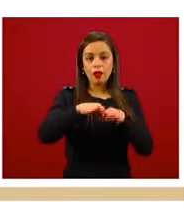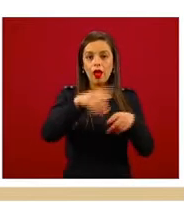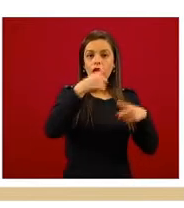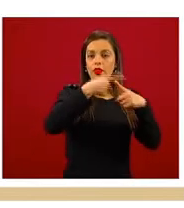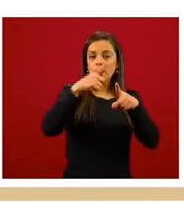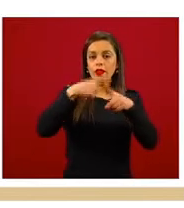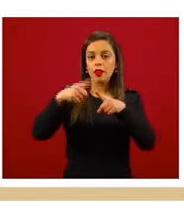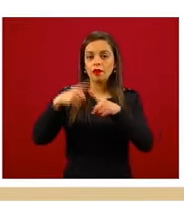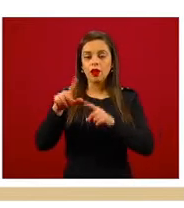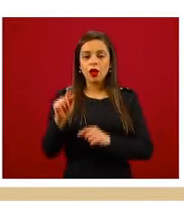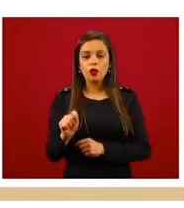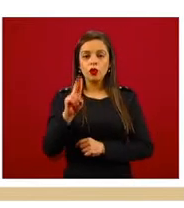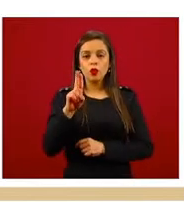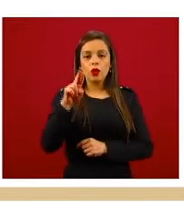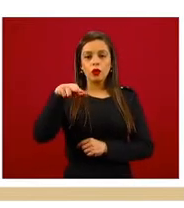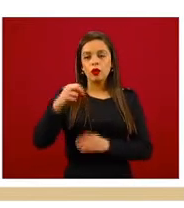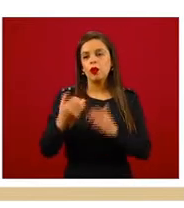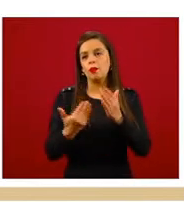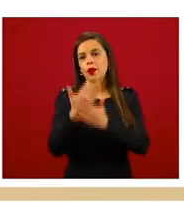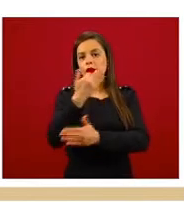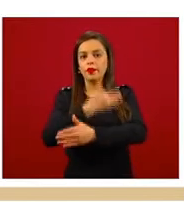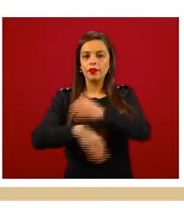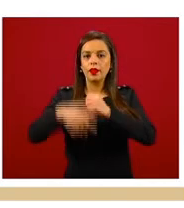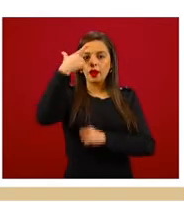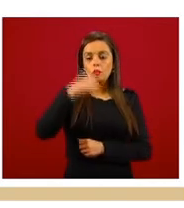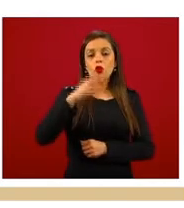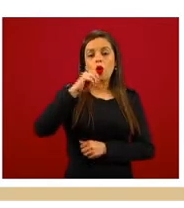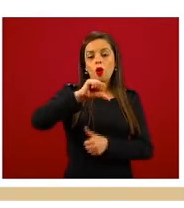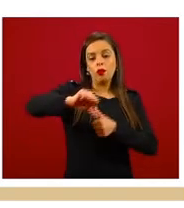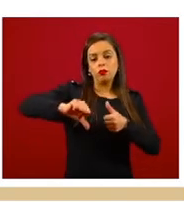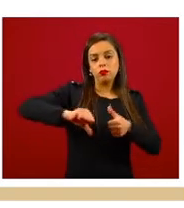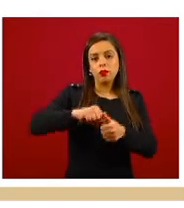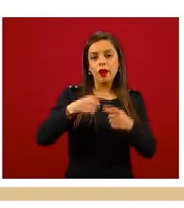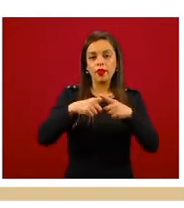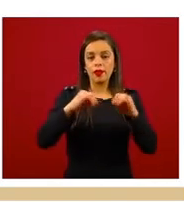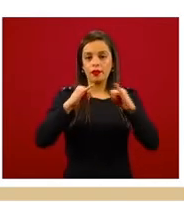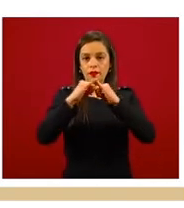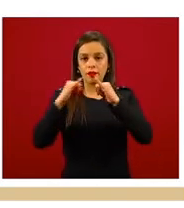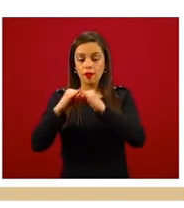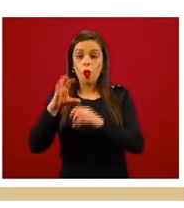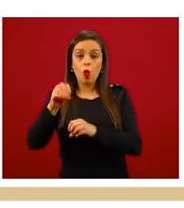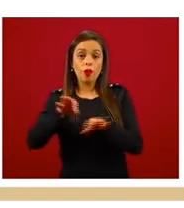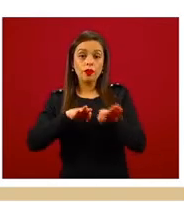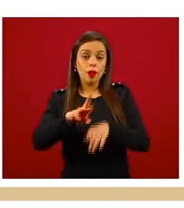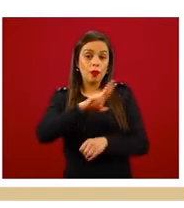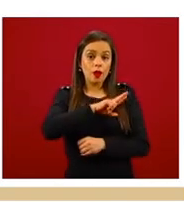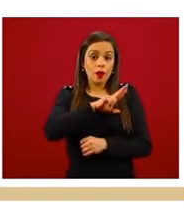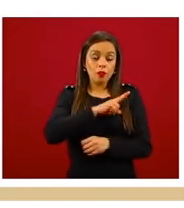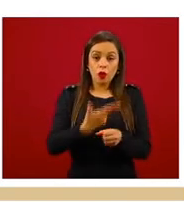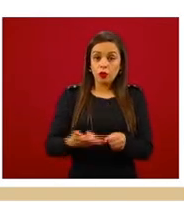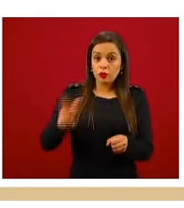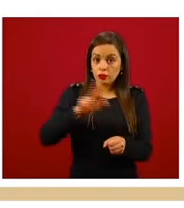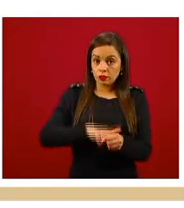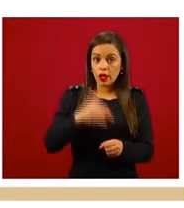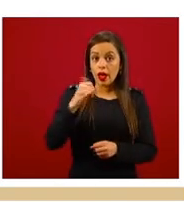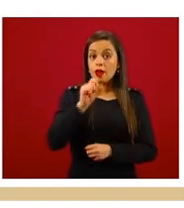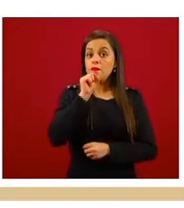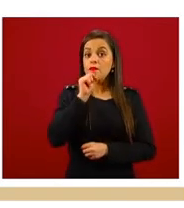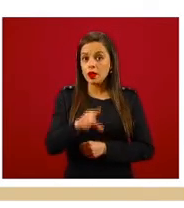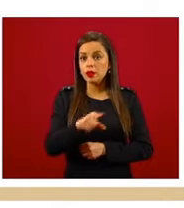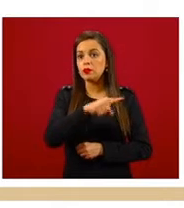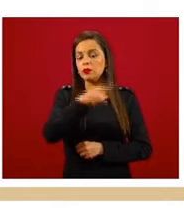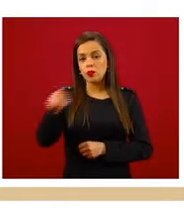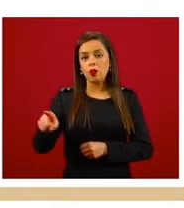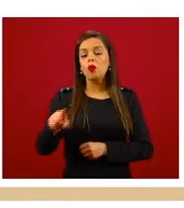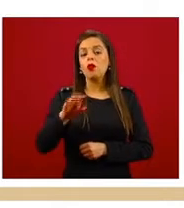workers are taking shifts and they rotate throughout different institutions. Plus, they also work at a private level, and